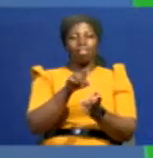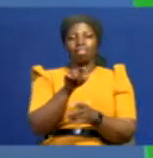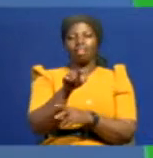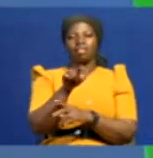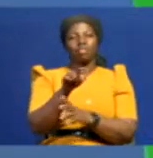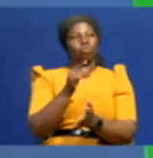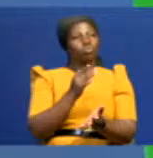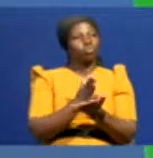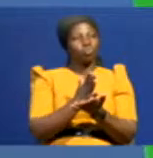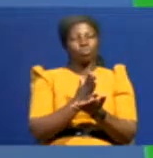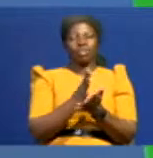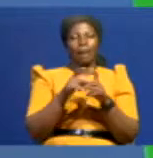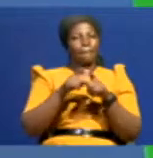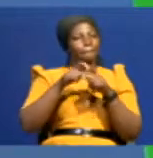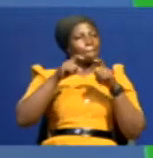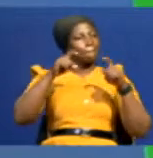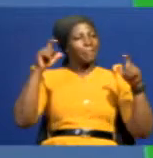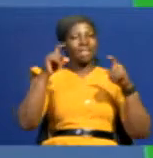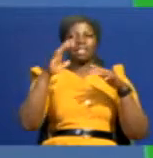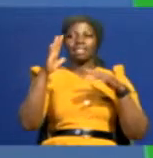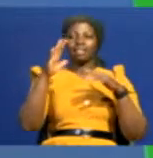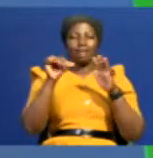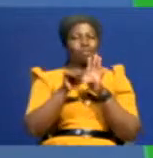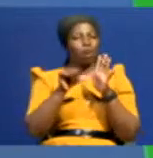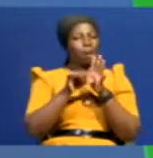is a little bit bigger than what we have,